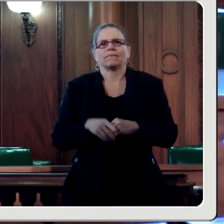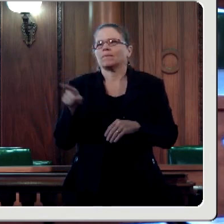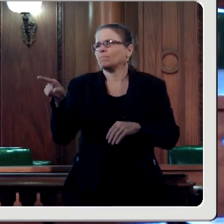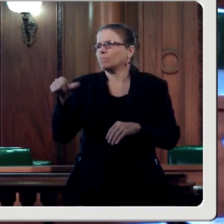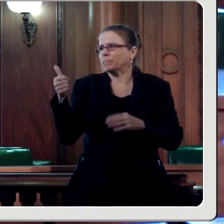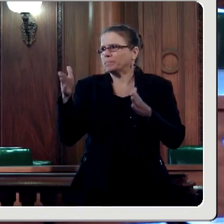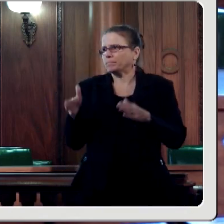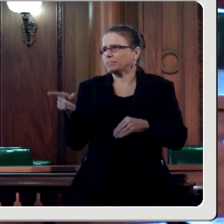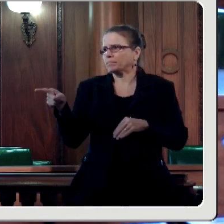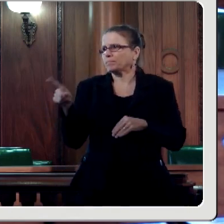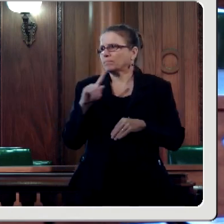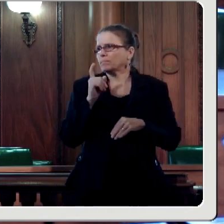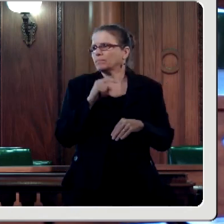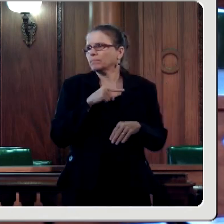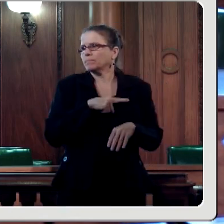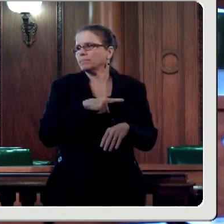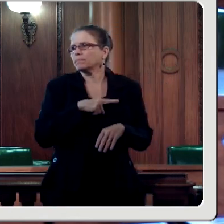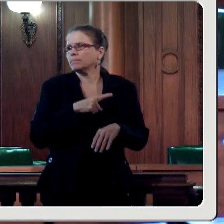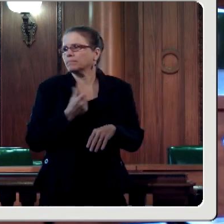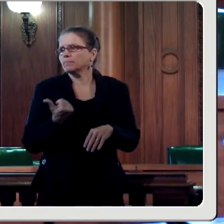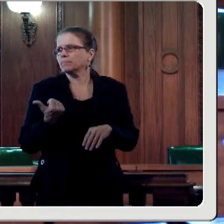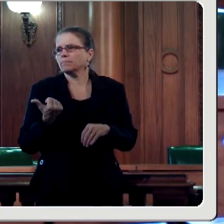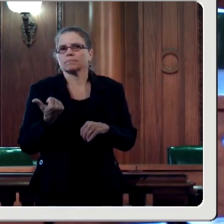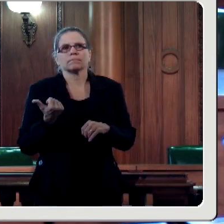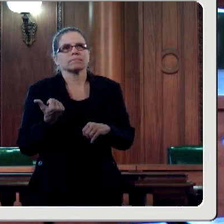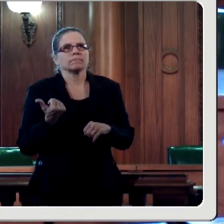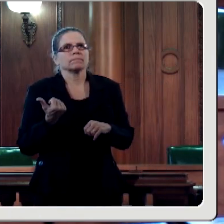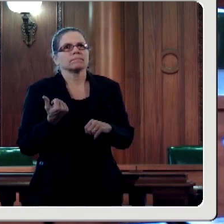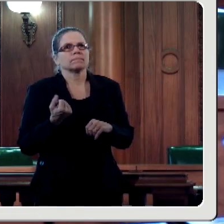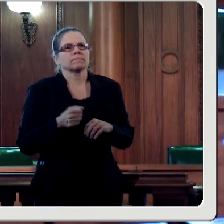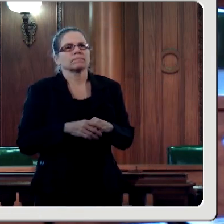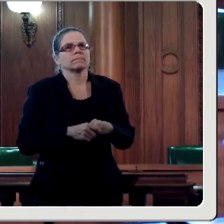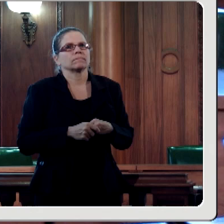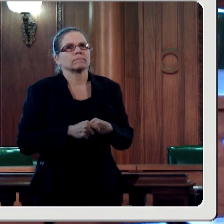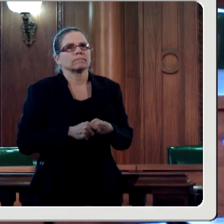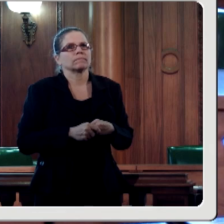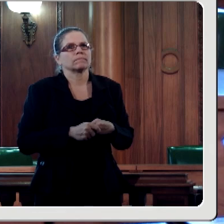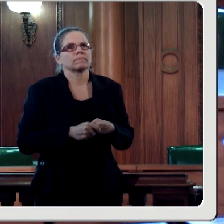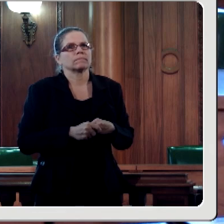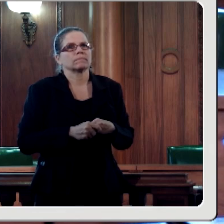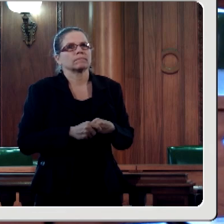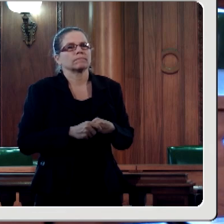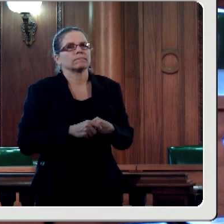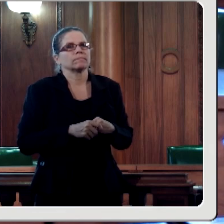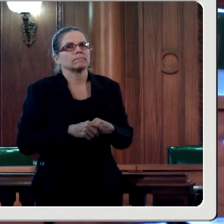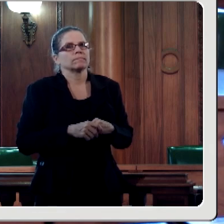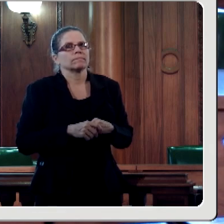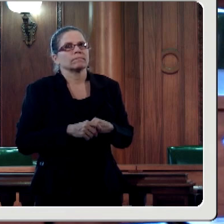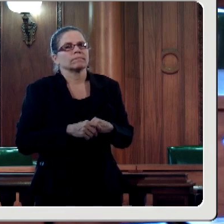you. When it comes to setting up for in-person voting here at City Hall,